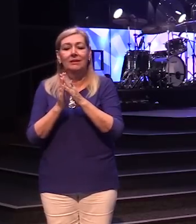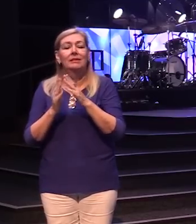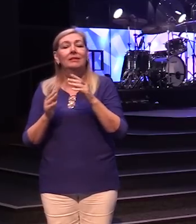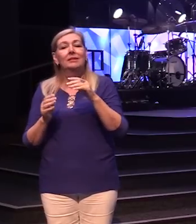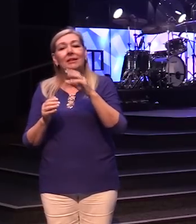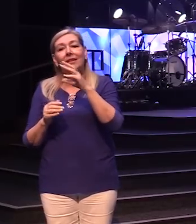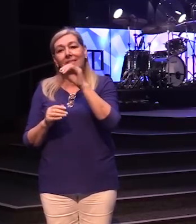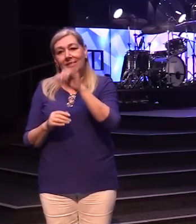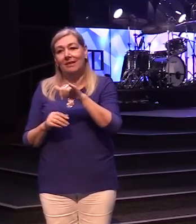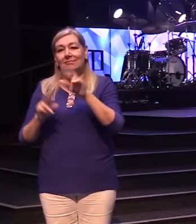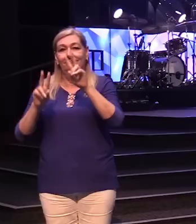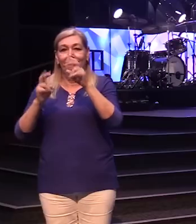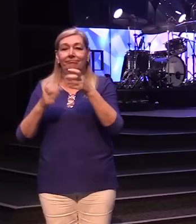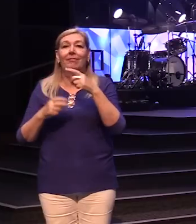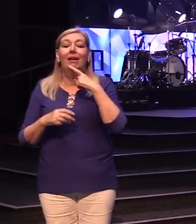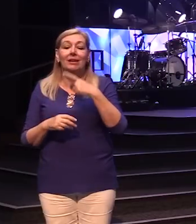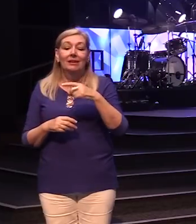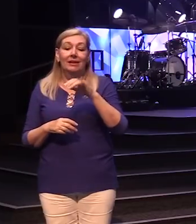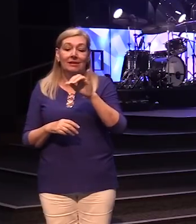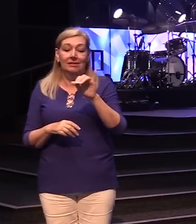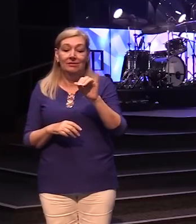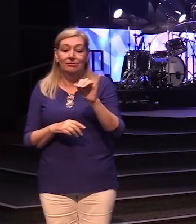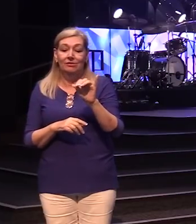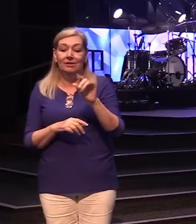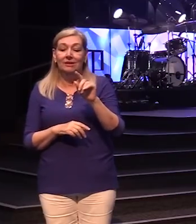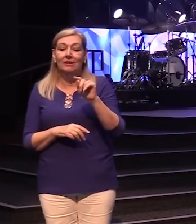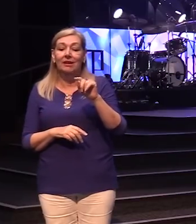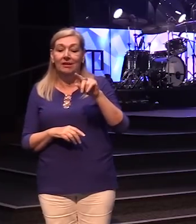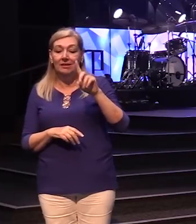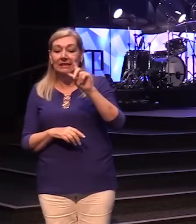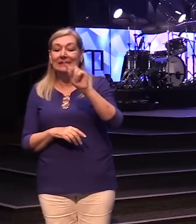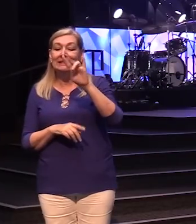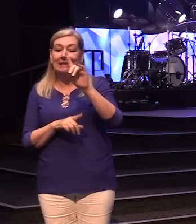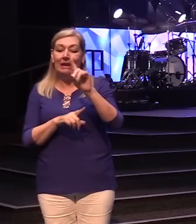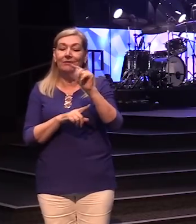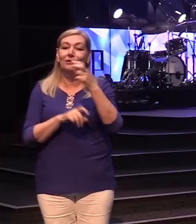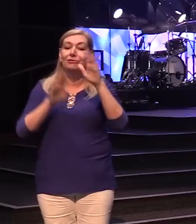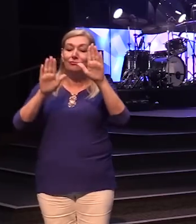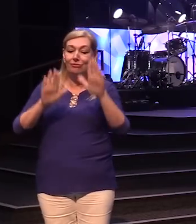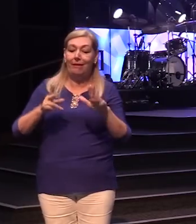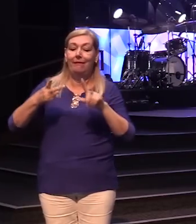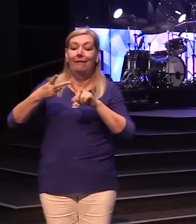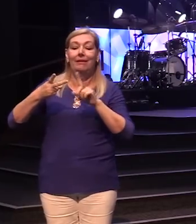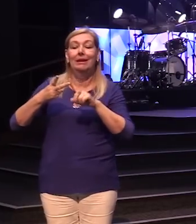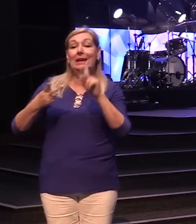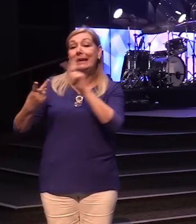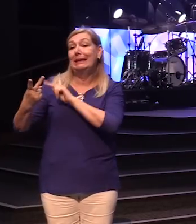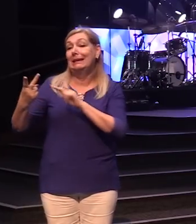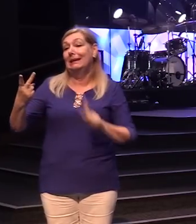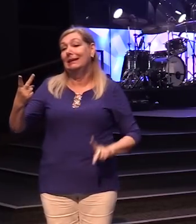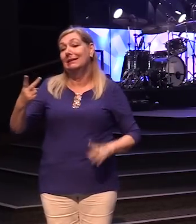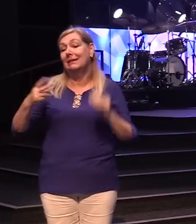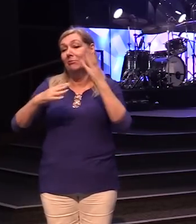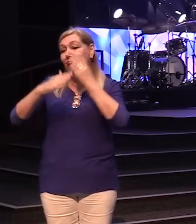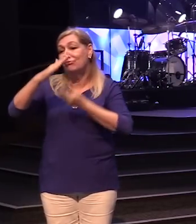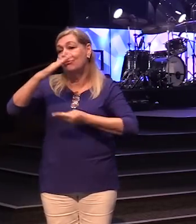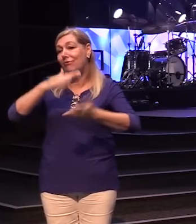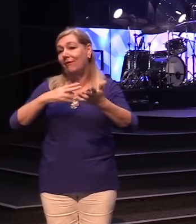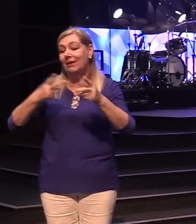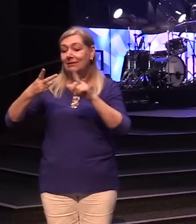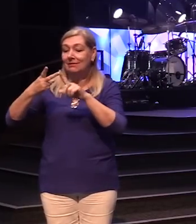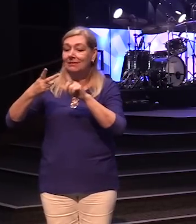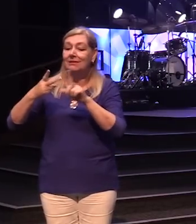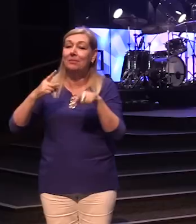ago, as a matter of fact. And then a new book, which is called Of Kings and Prophets. It's a book about the